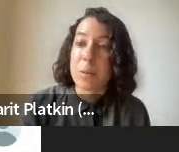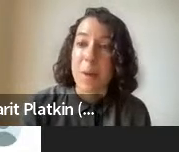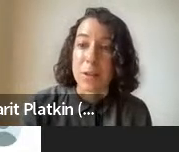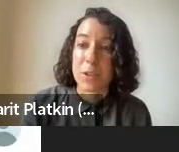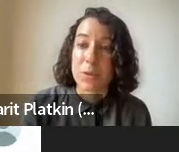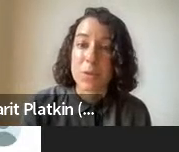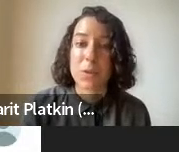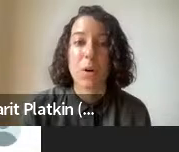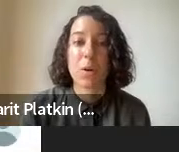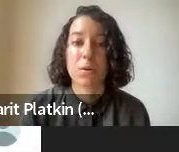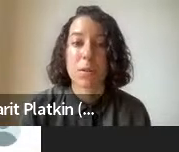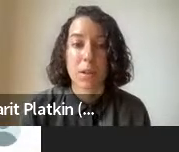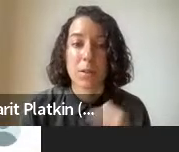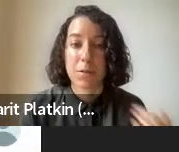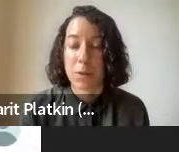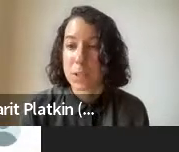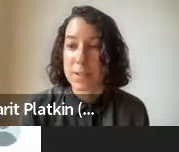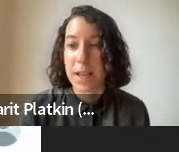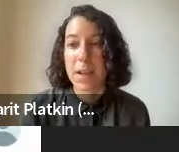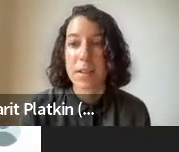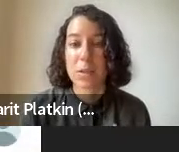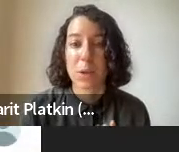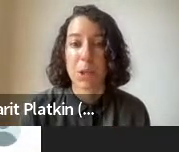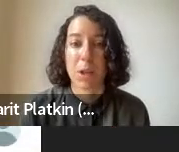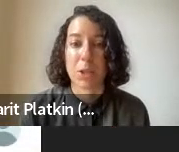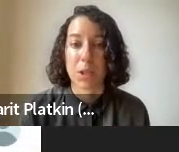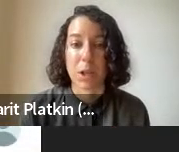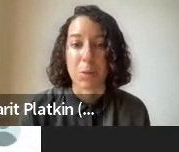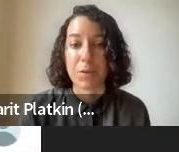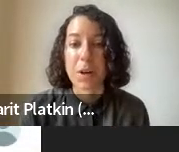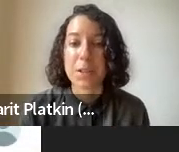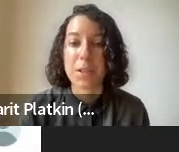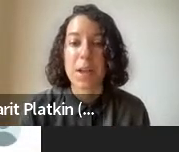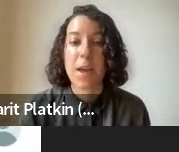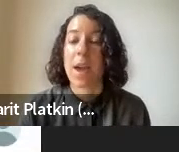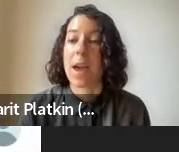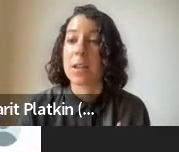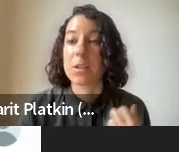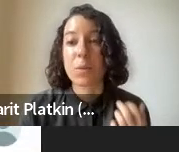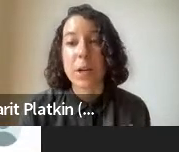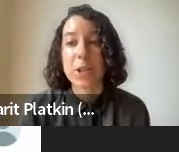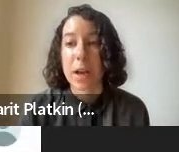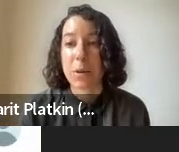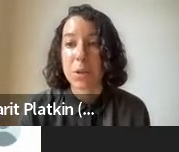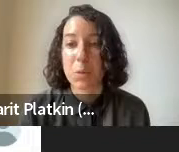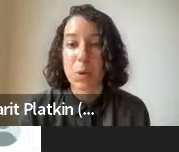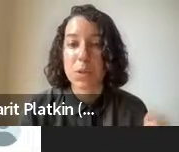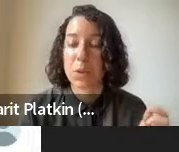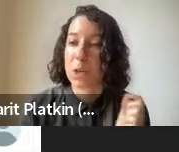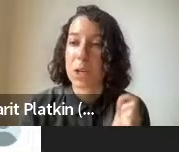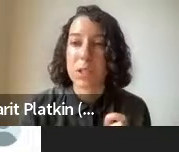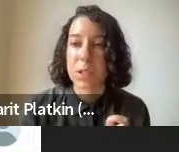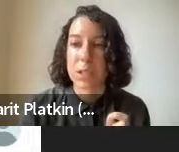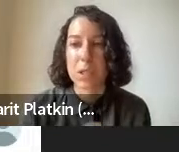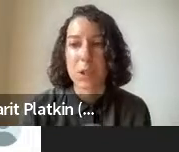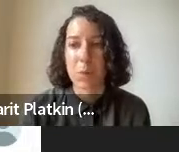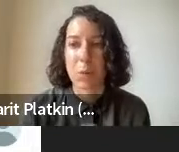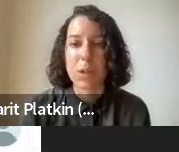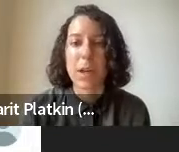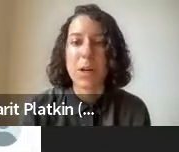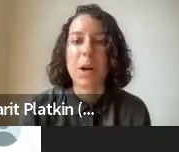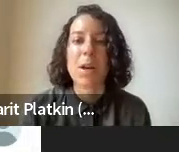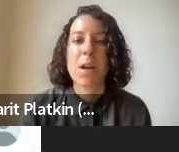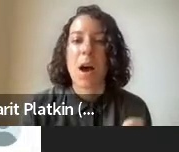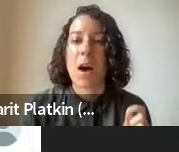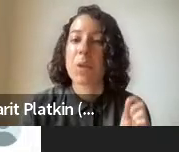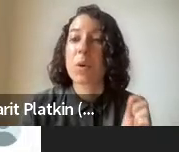then future milestones. So the full site is going to be launching on April 1st, and the racial equity reports, which we're going to discuss a little bit